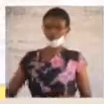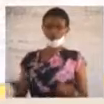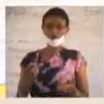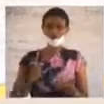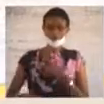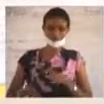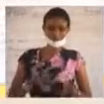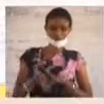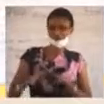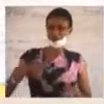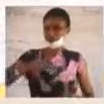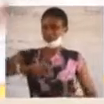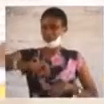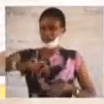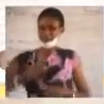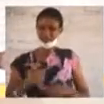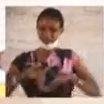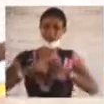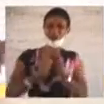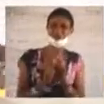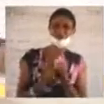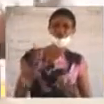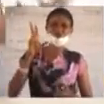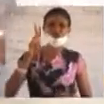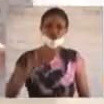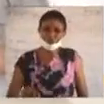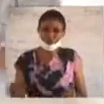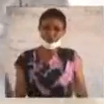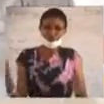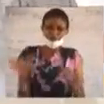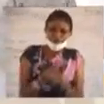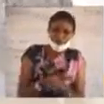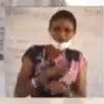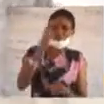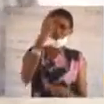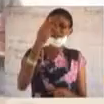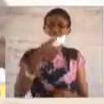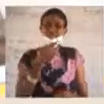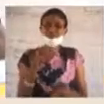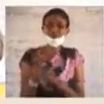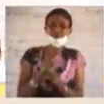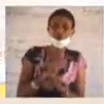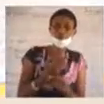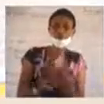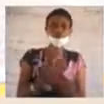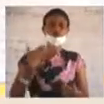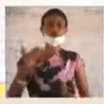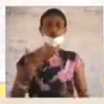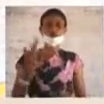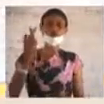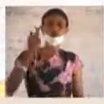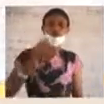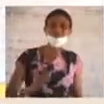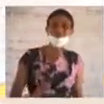work, government work, private work. They leave the children at home. And before you know it, children